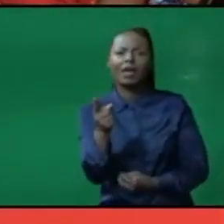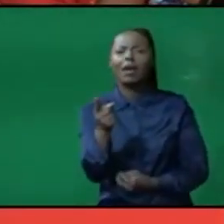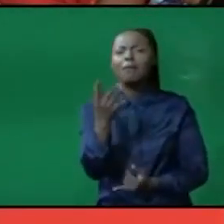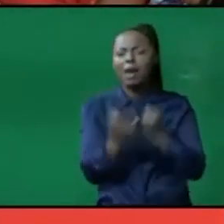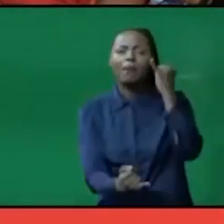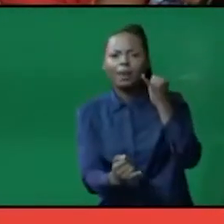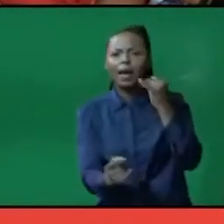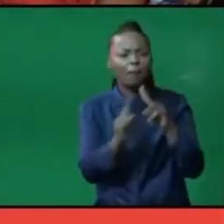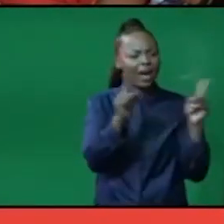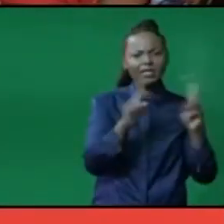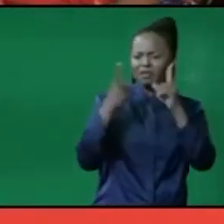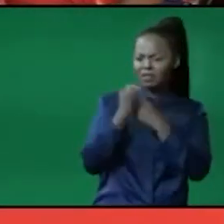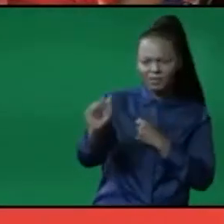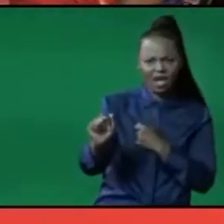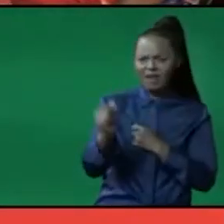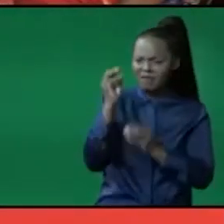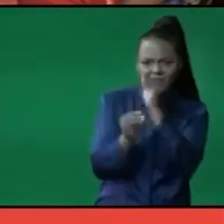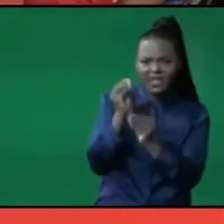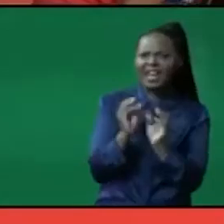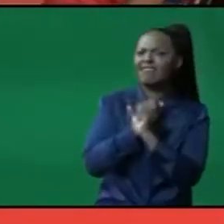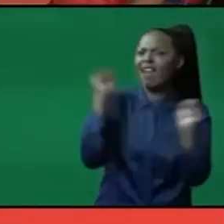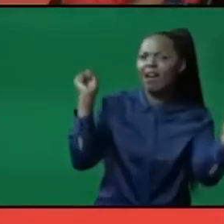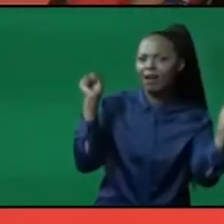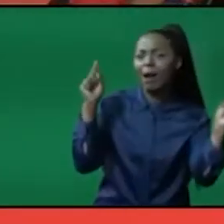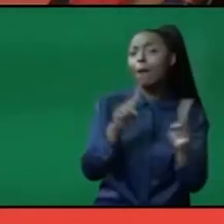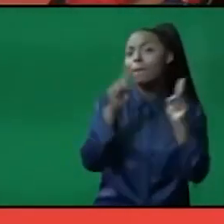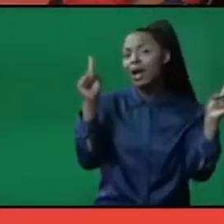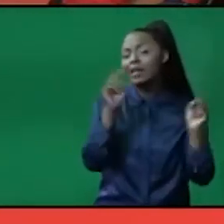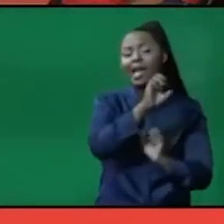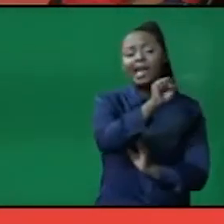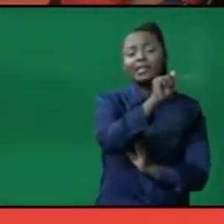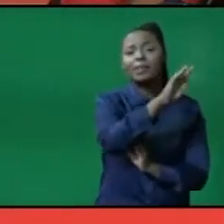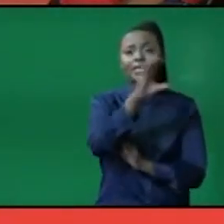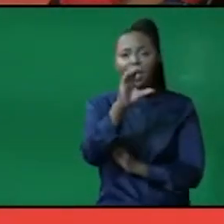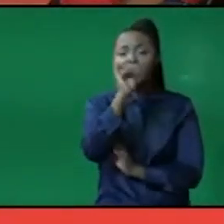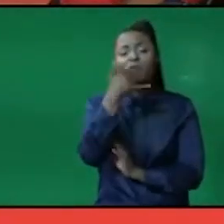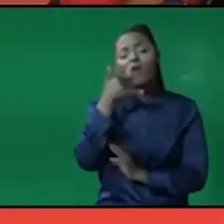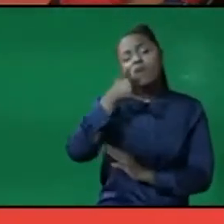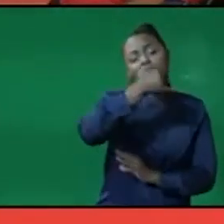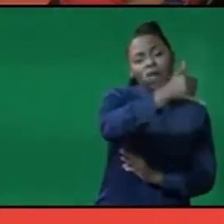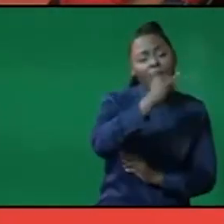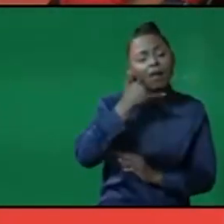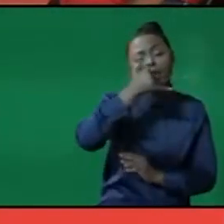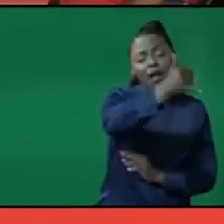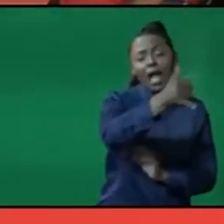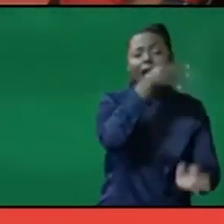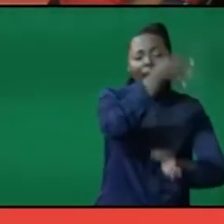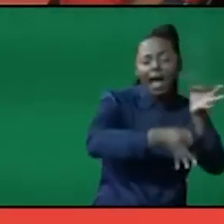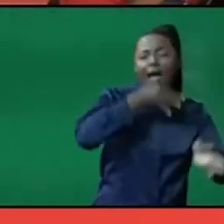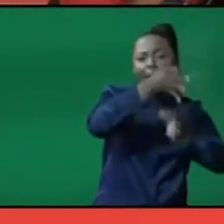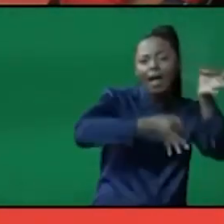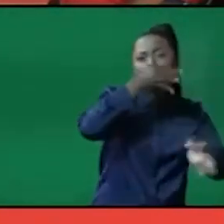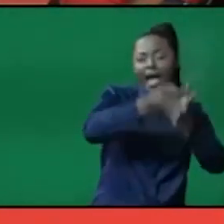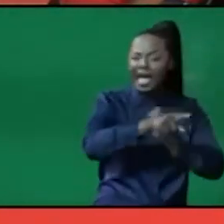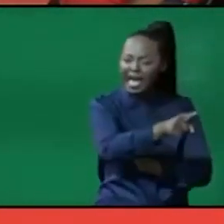correct it on their TV. But you know, with SABC, you make a call, you demonstrate to them, but this is